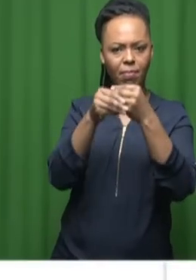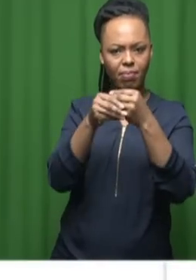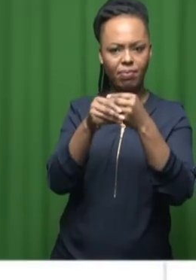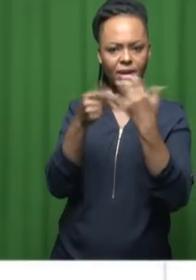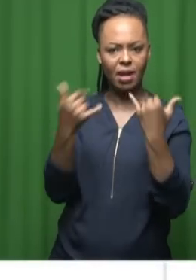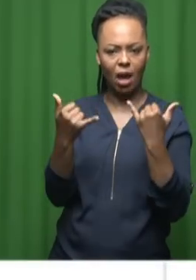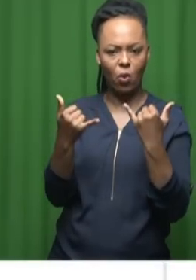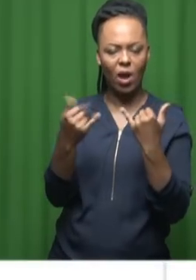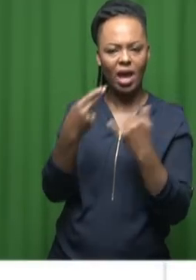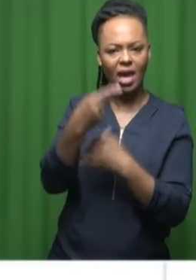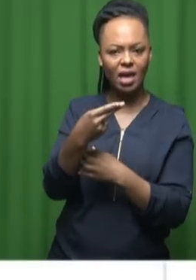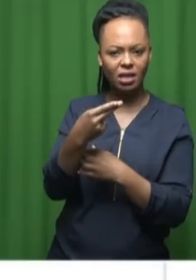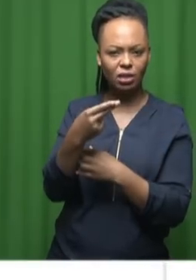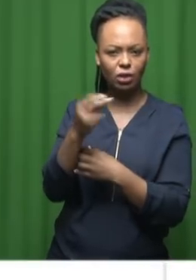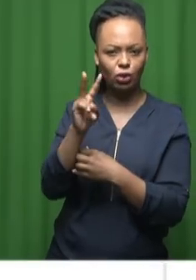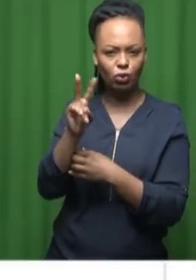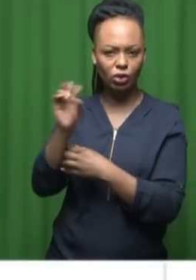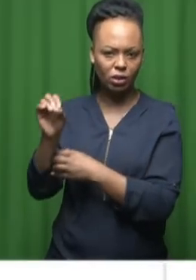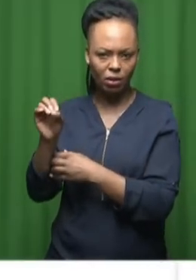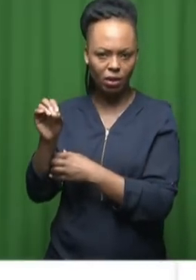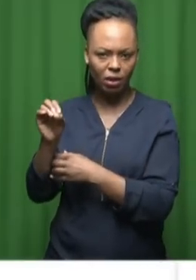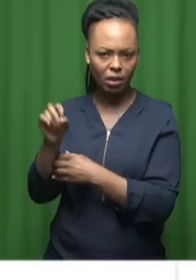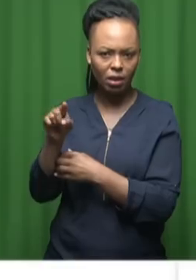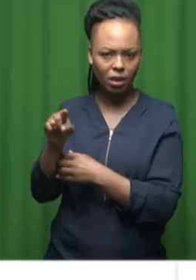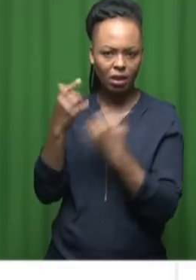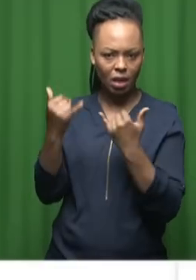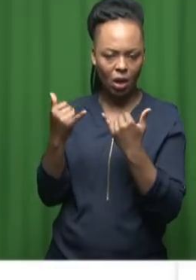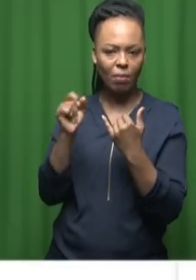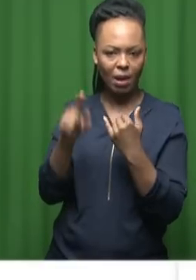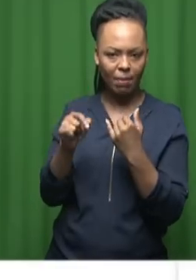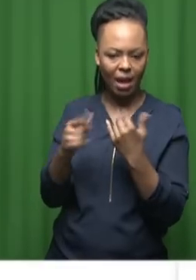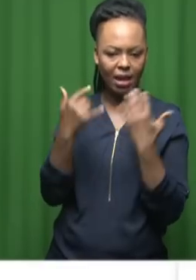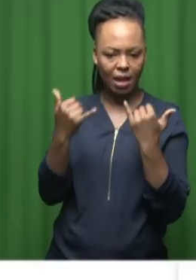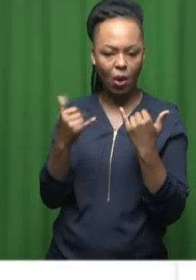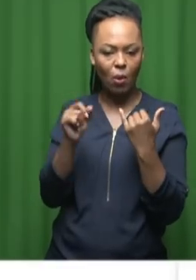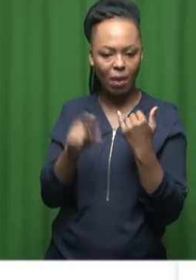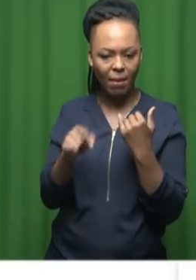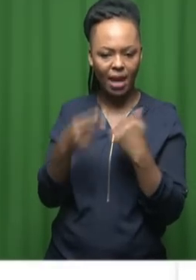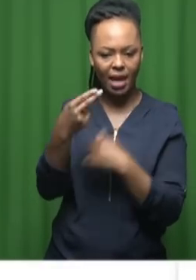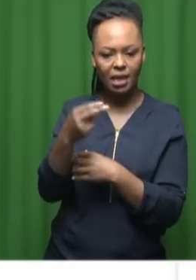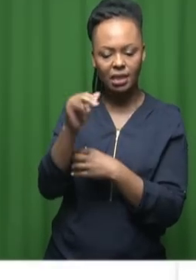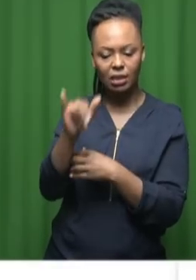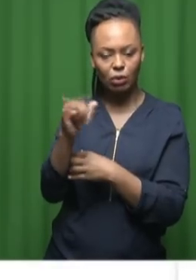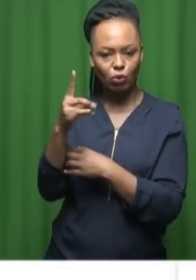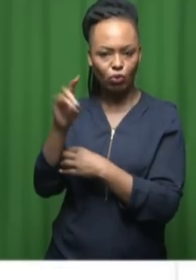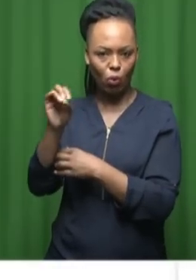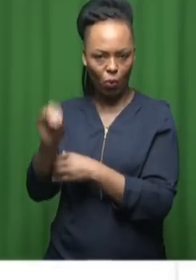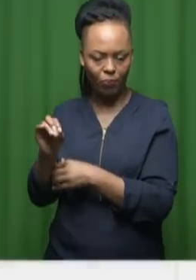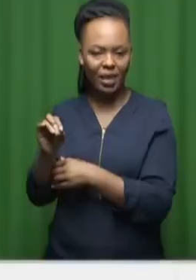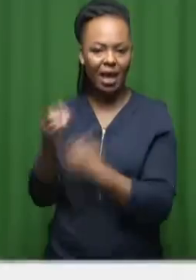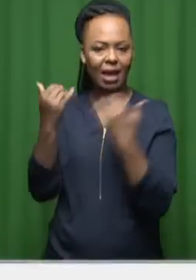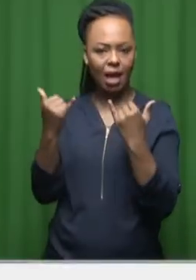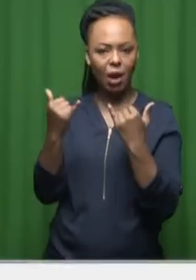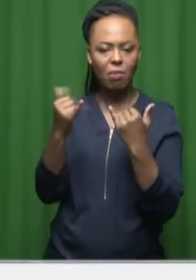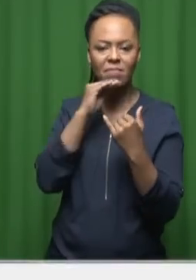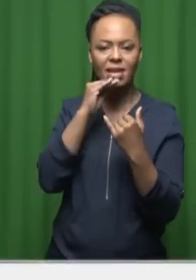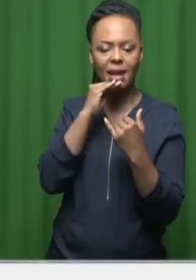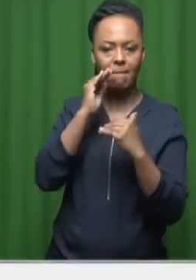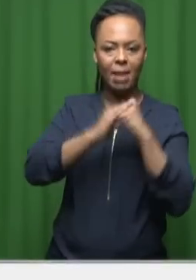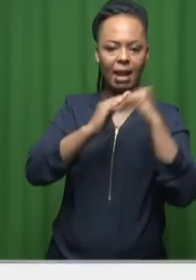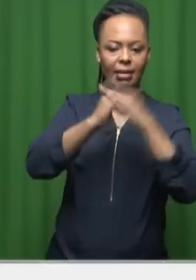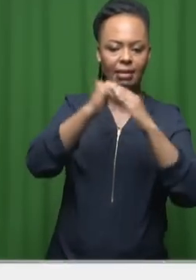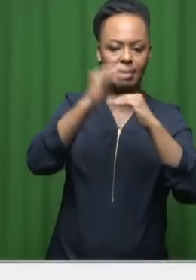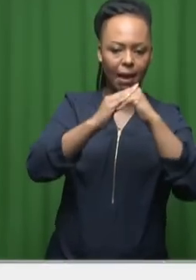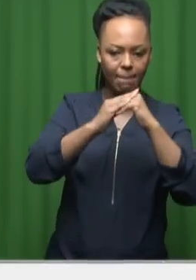some hydropower from Cahora Bassa, and if we bring, there we go, we've got our hydro. So we're starting to build up